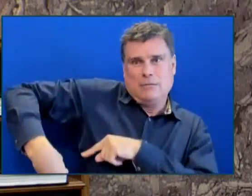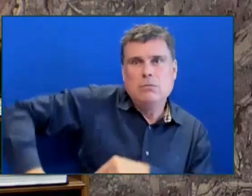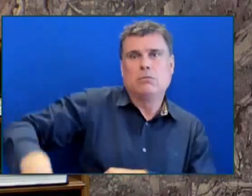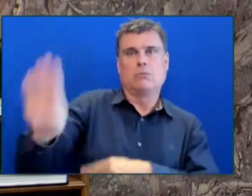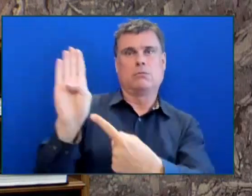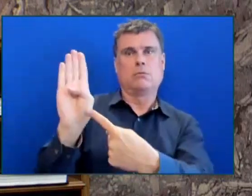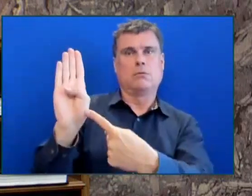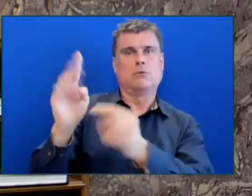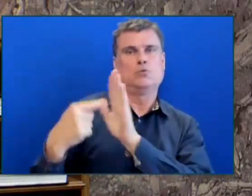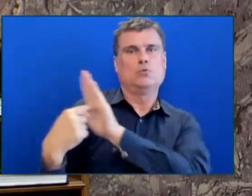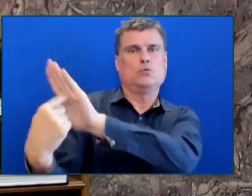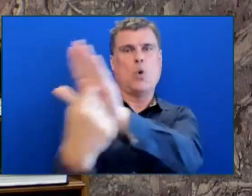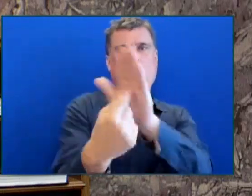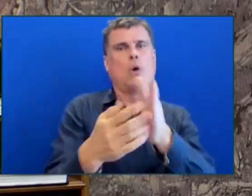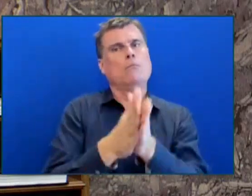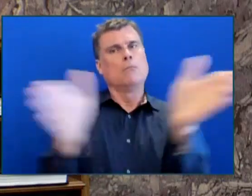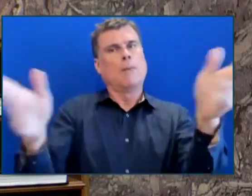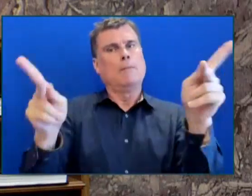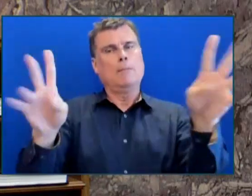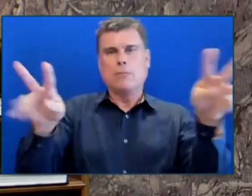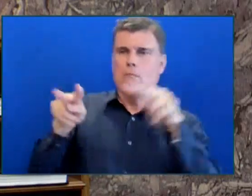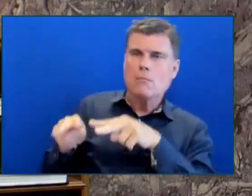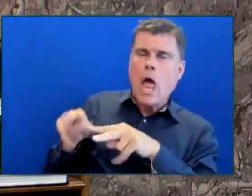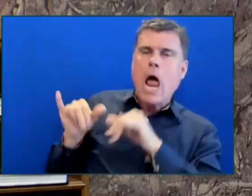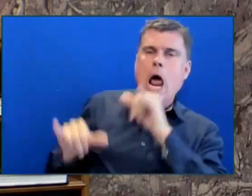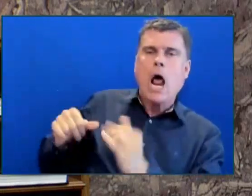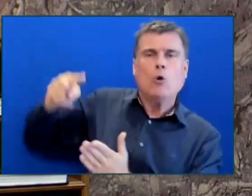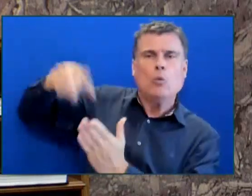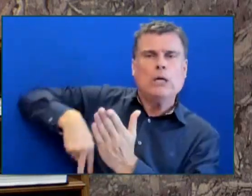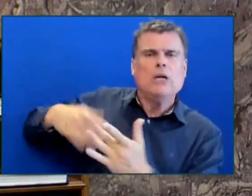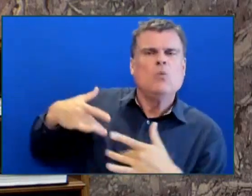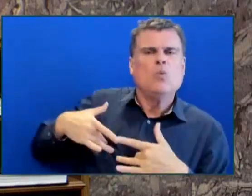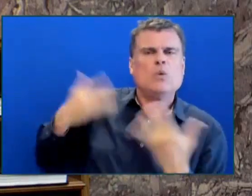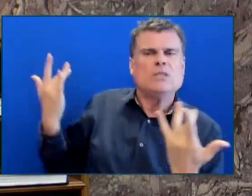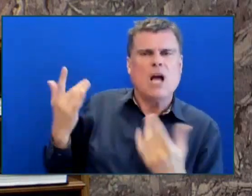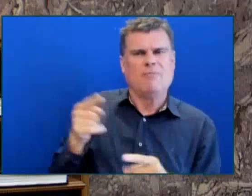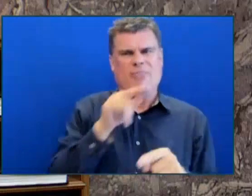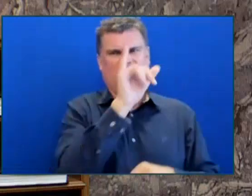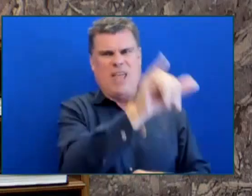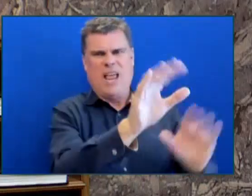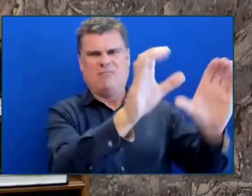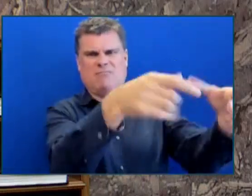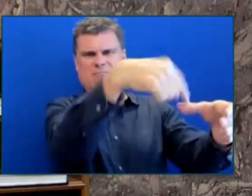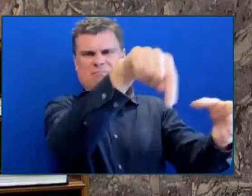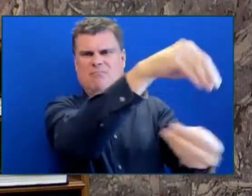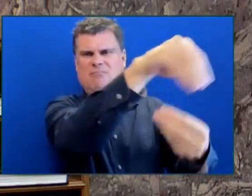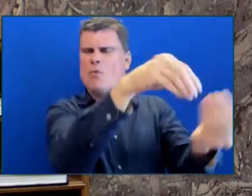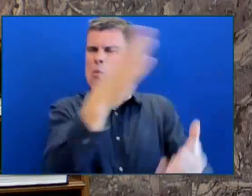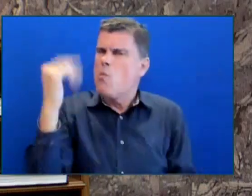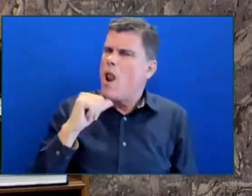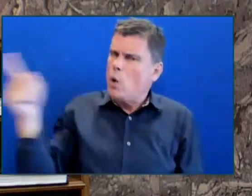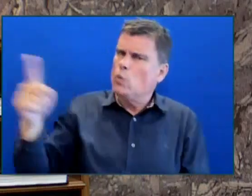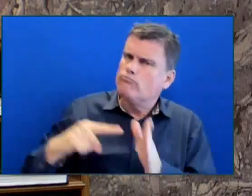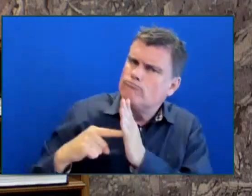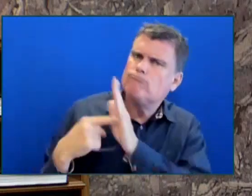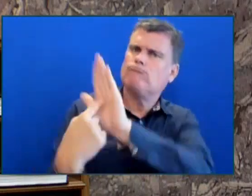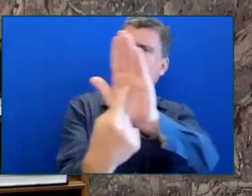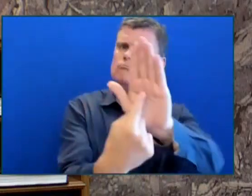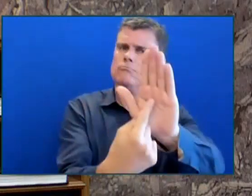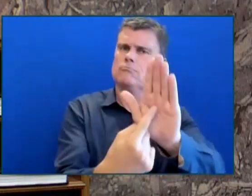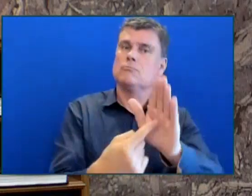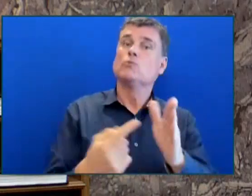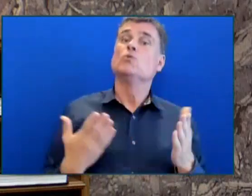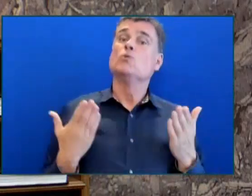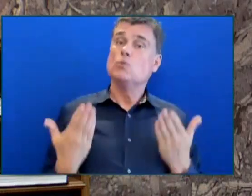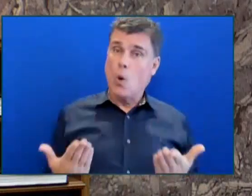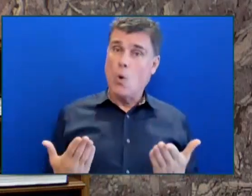you oversaw while you were the minister responsible? Through the chair, member. And so, Mr. Speaker, apart from the fact that we are